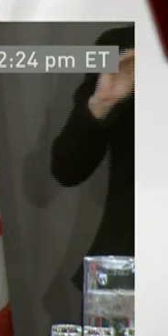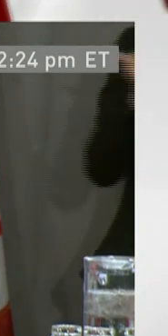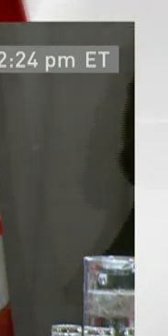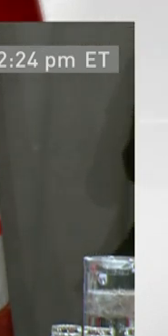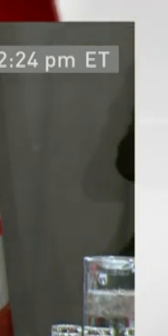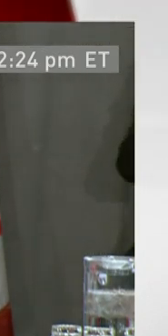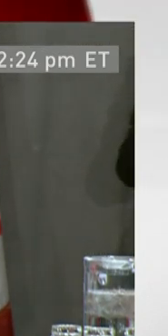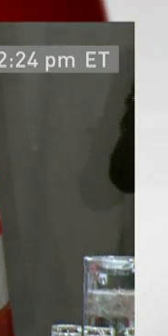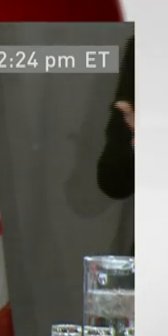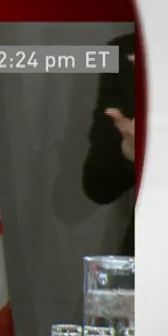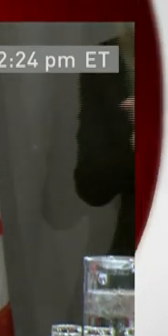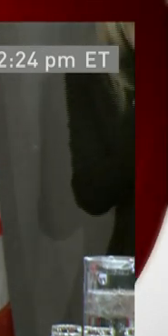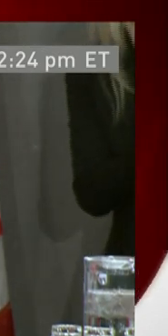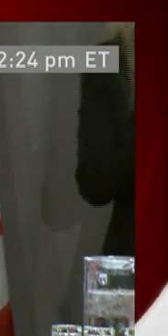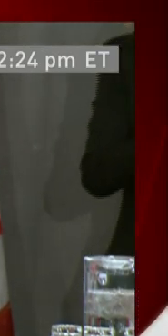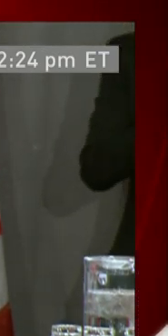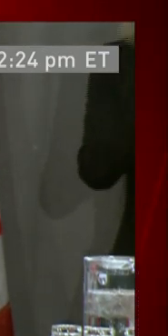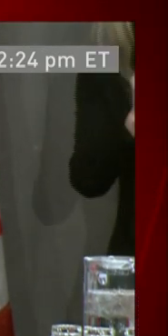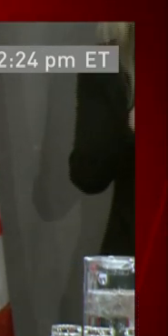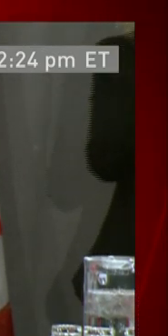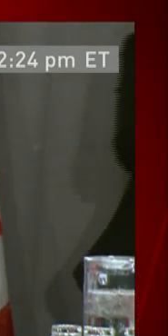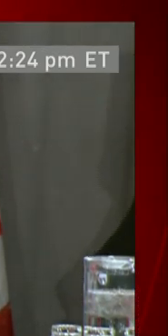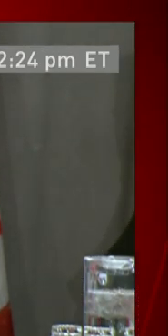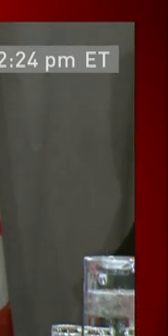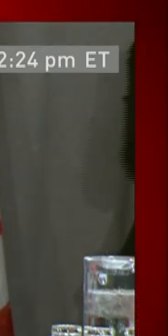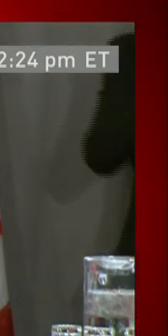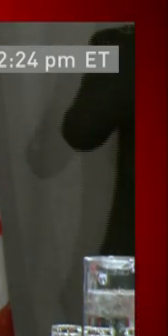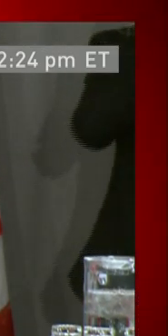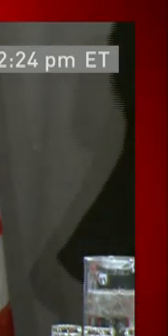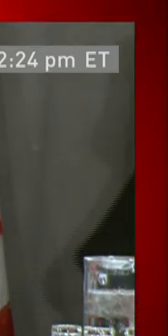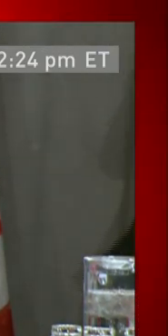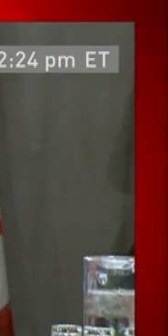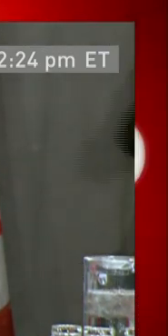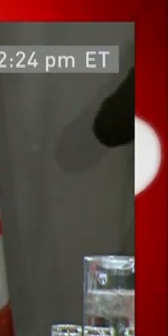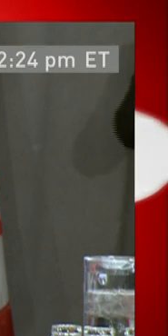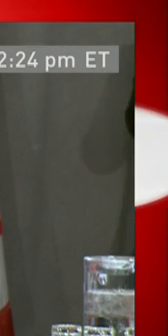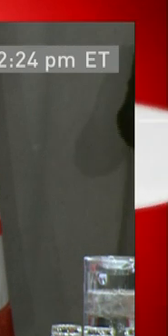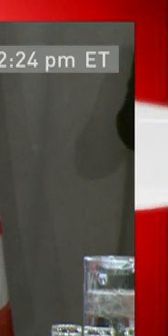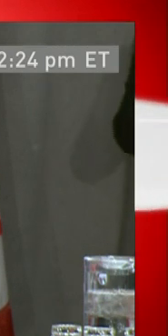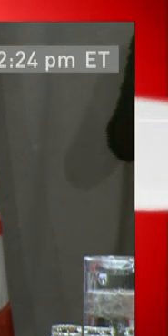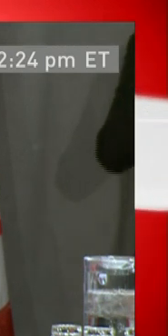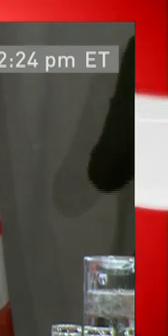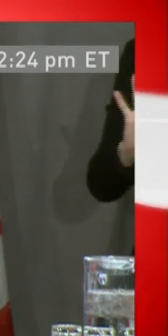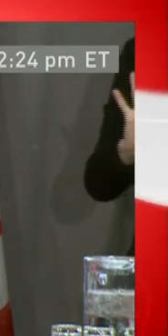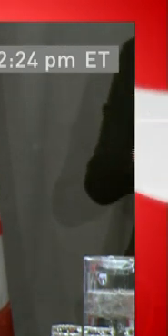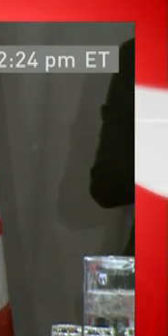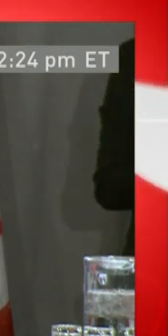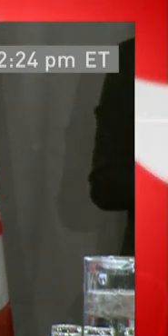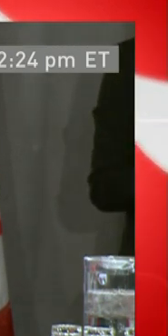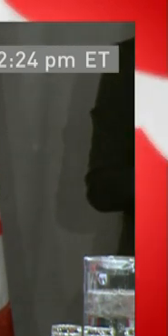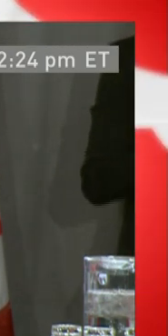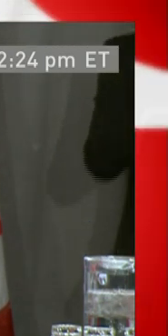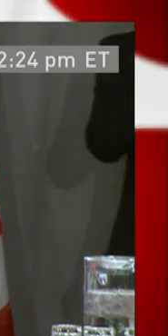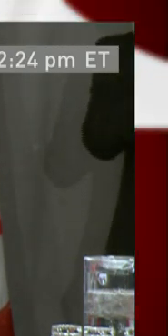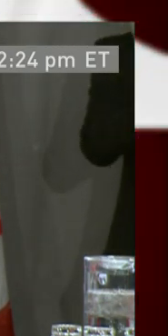afterwards. So I think we can certainly look forward to a robust recovery when the trouble's behind us.